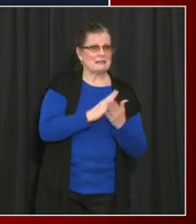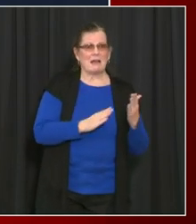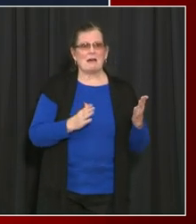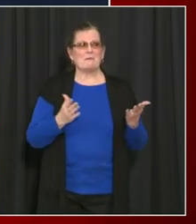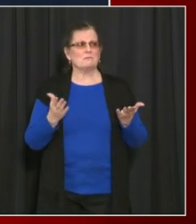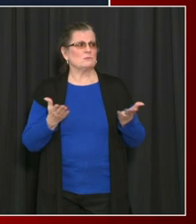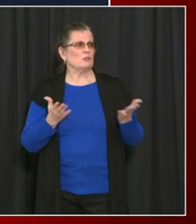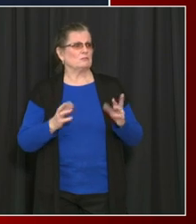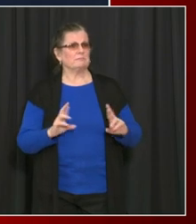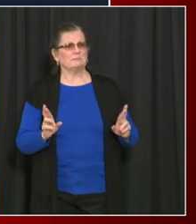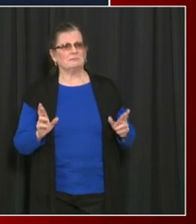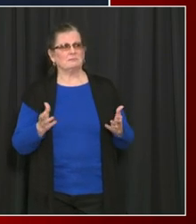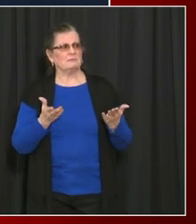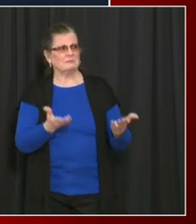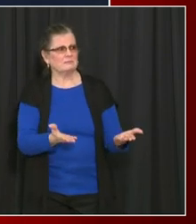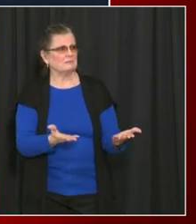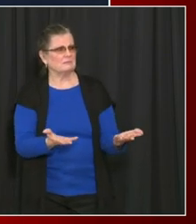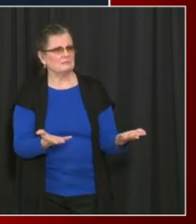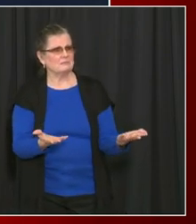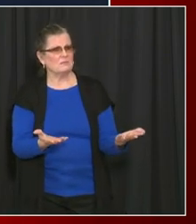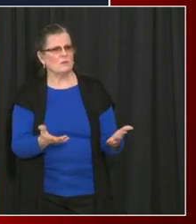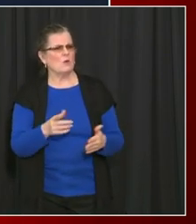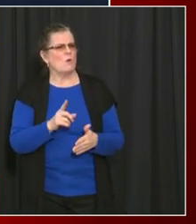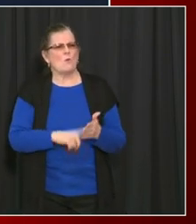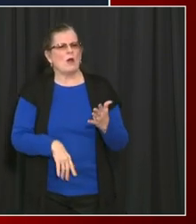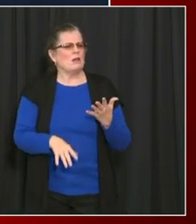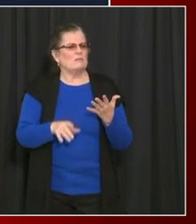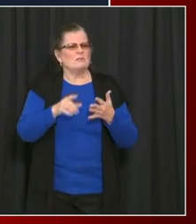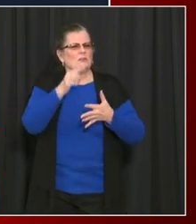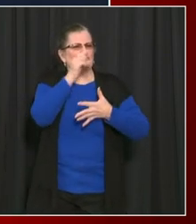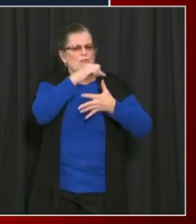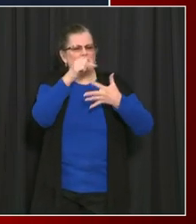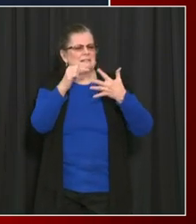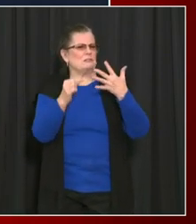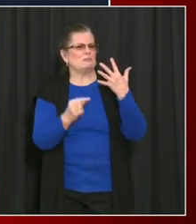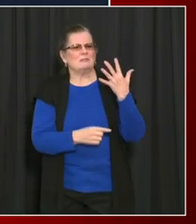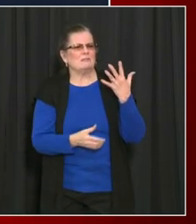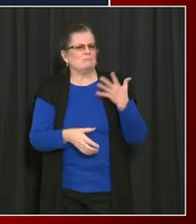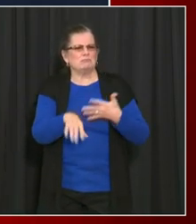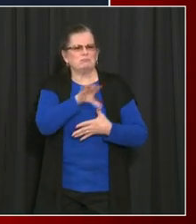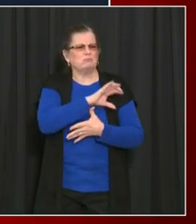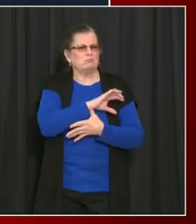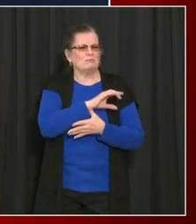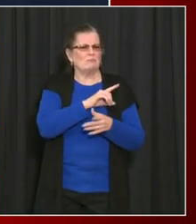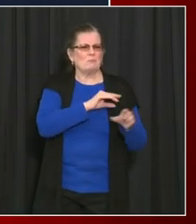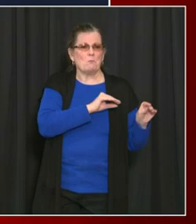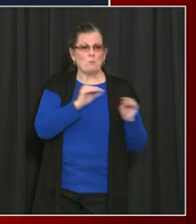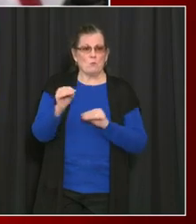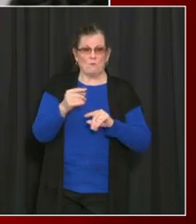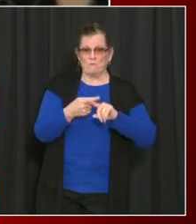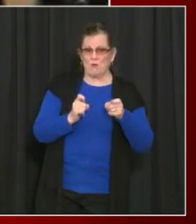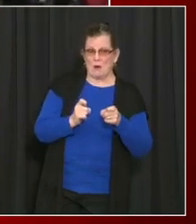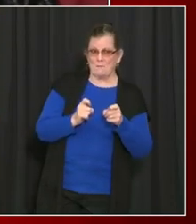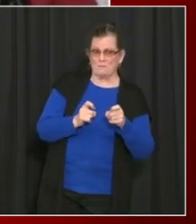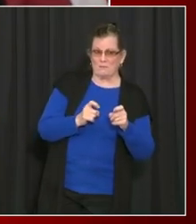service? And what are the criteria for moving from phase 1 to phase 2? So,